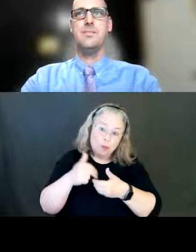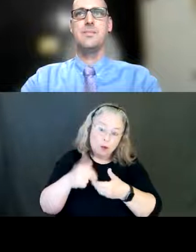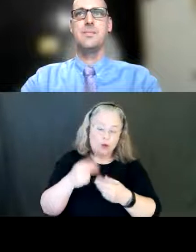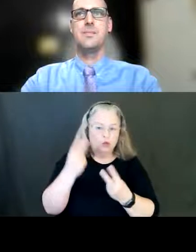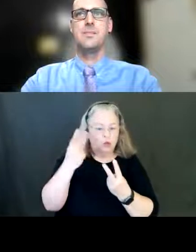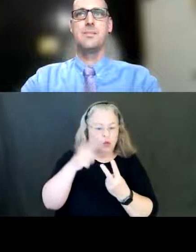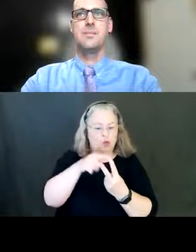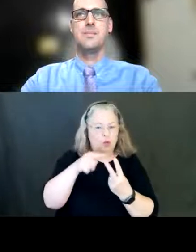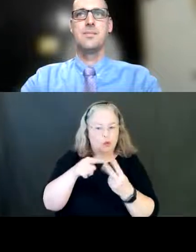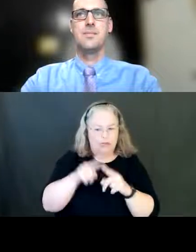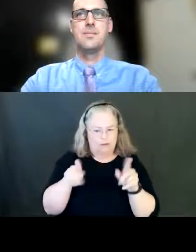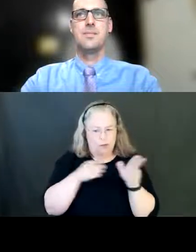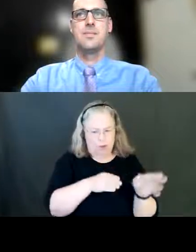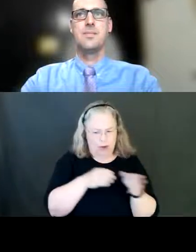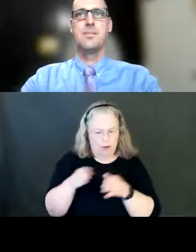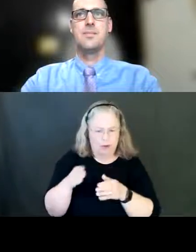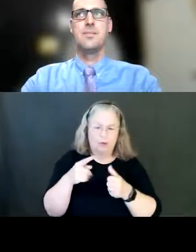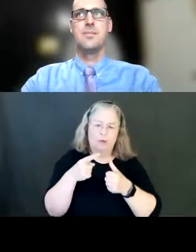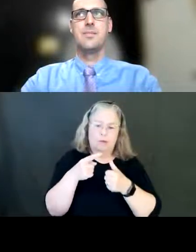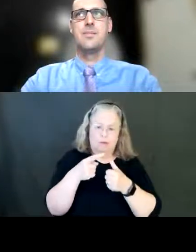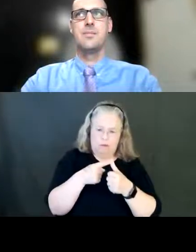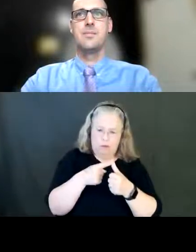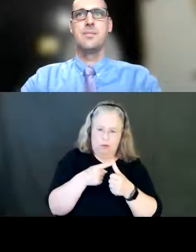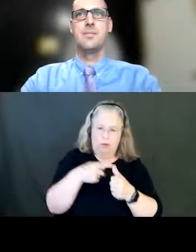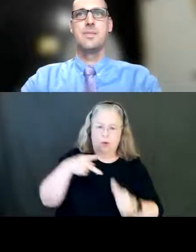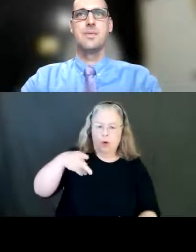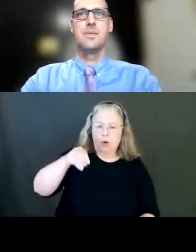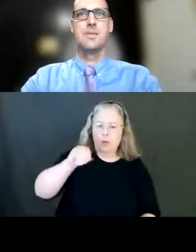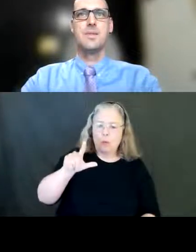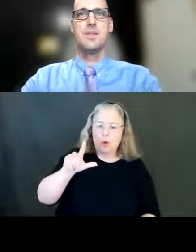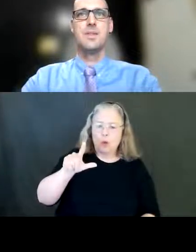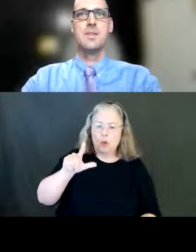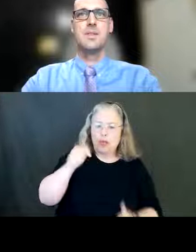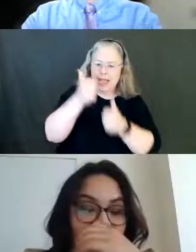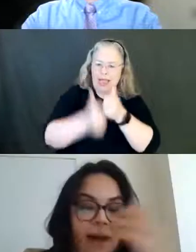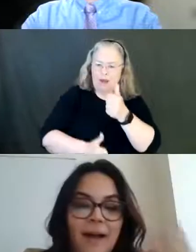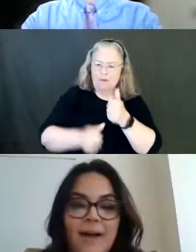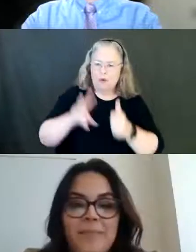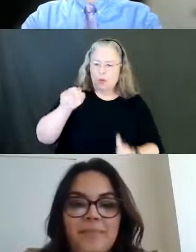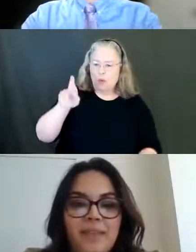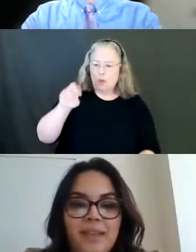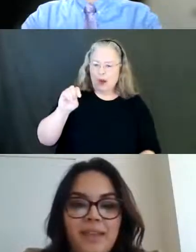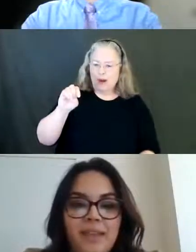ways that we can do so. The first of which being the Poll Everywhere link that is